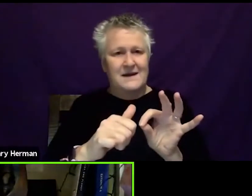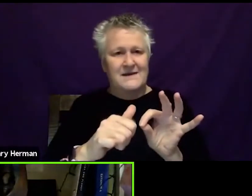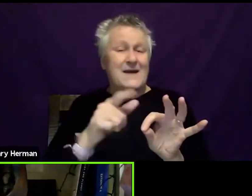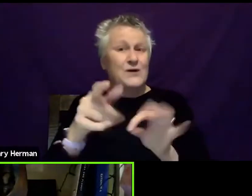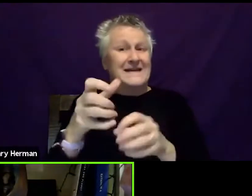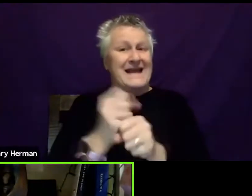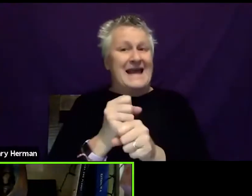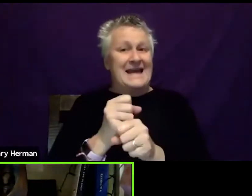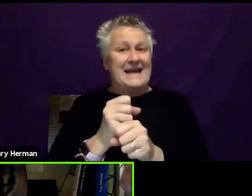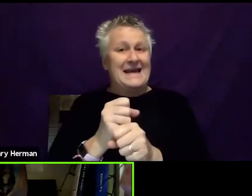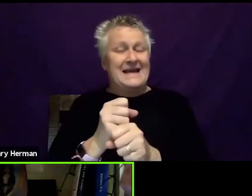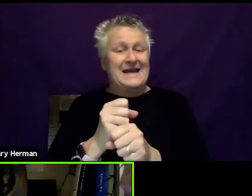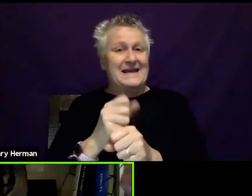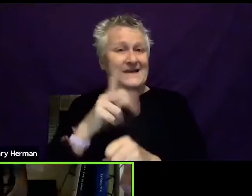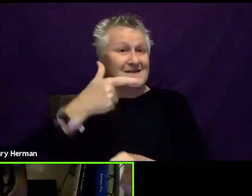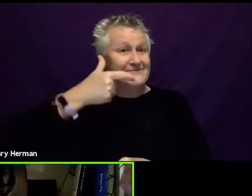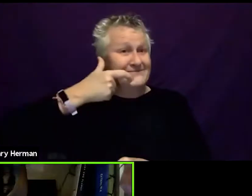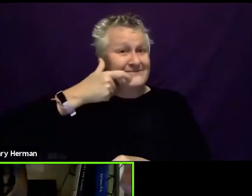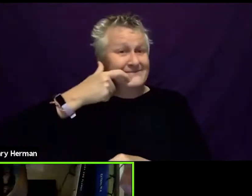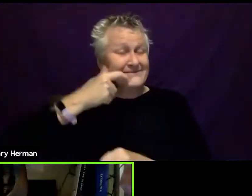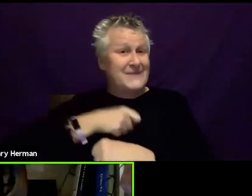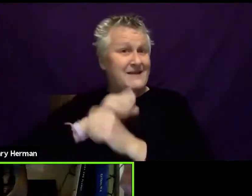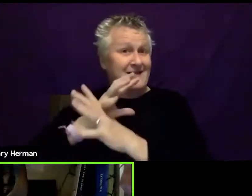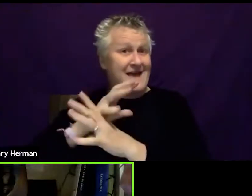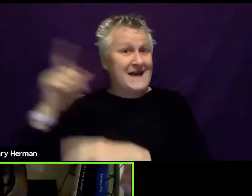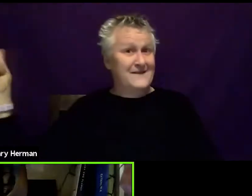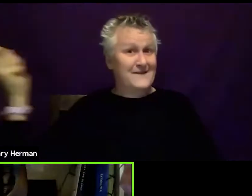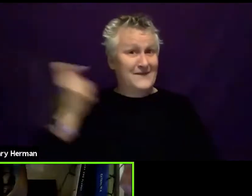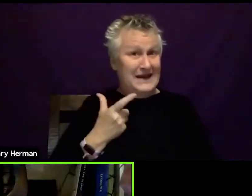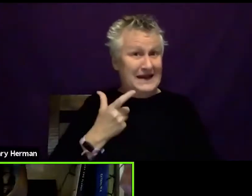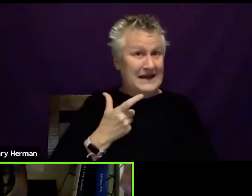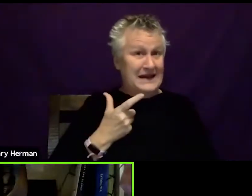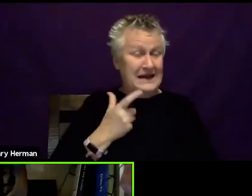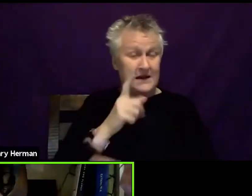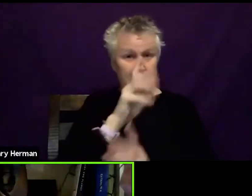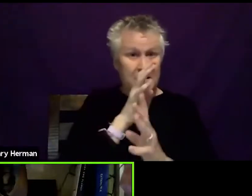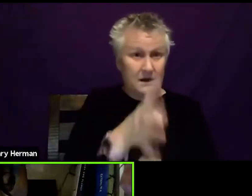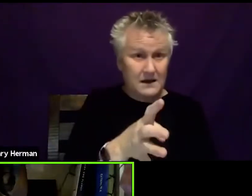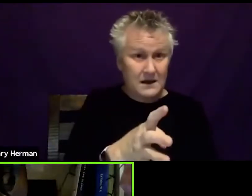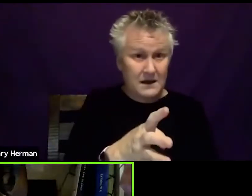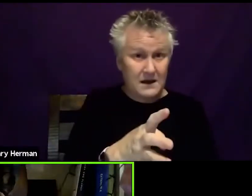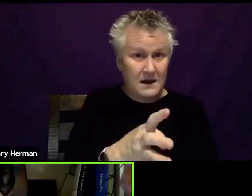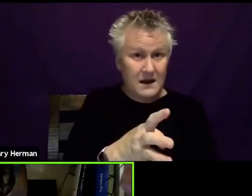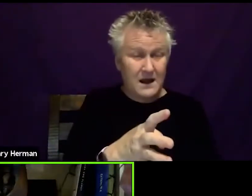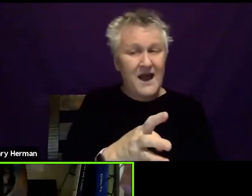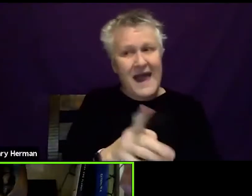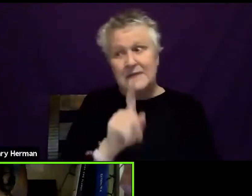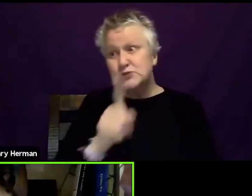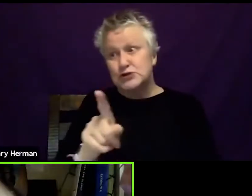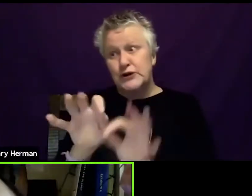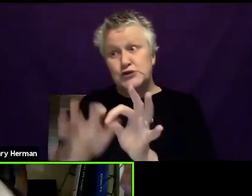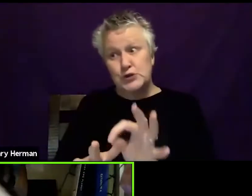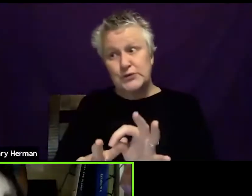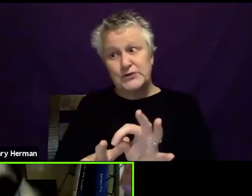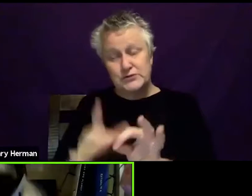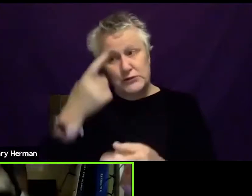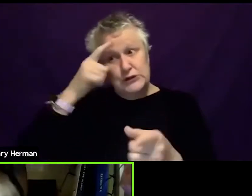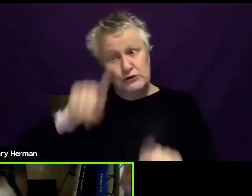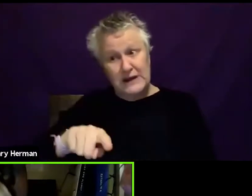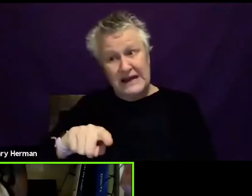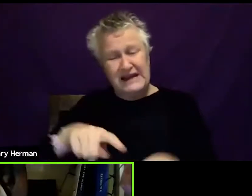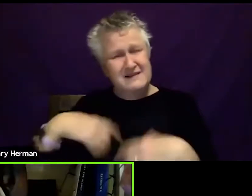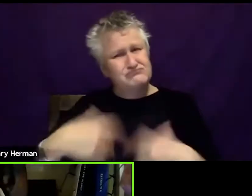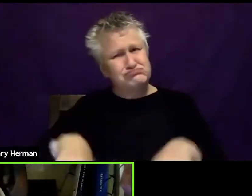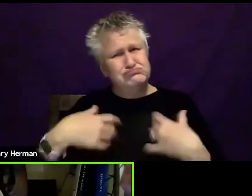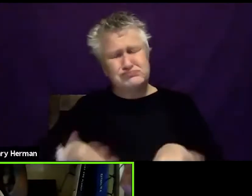feed, which I'm sure, as our lovely ASL interpreters here could tell us, is really challenging.